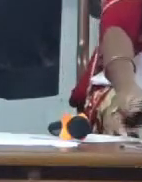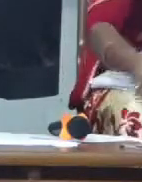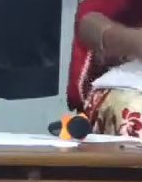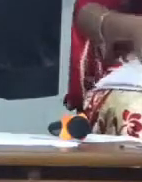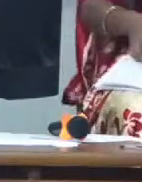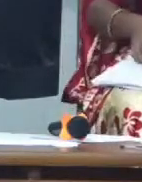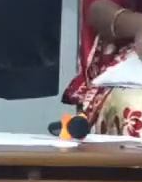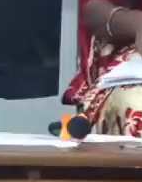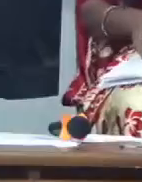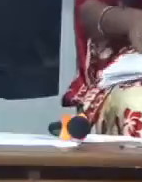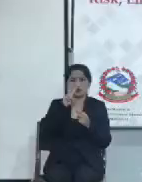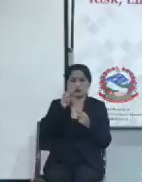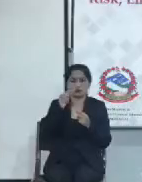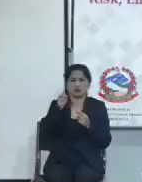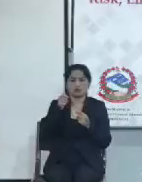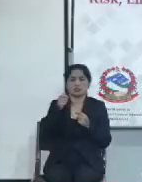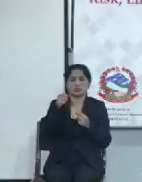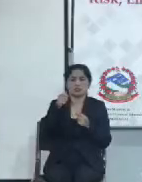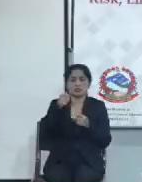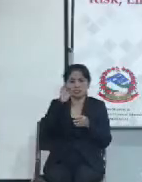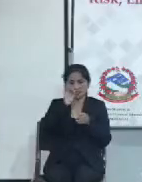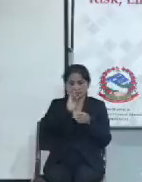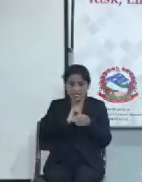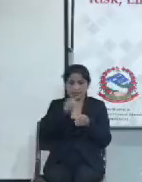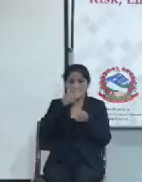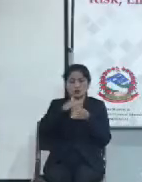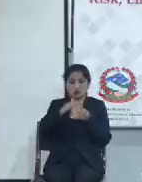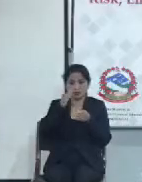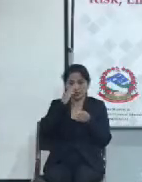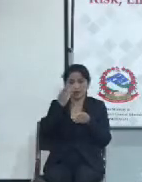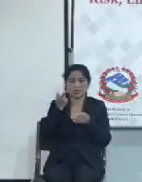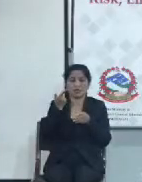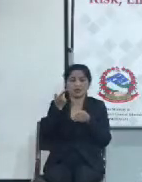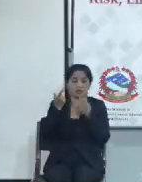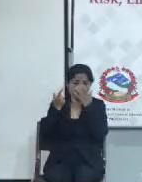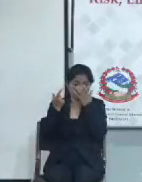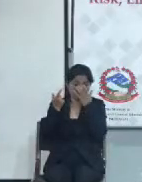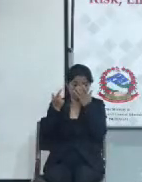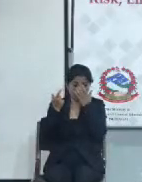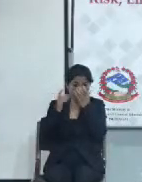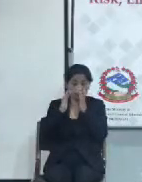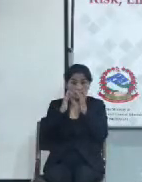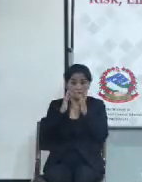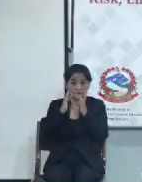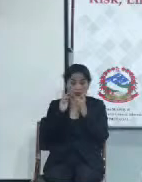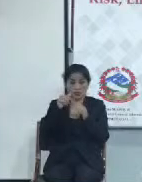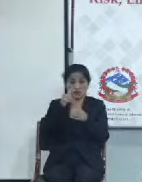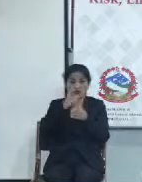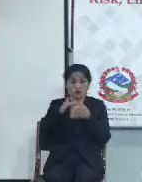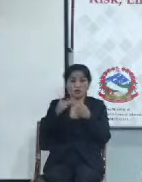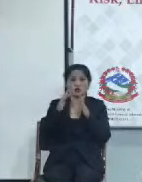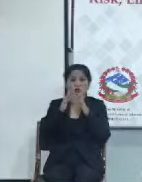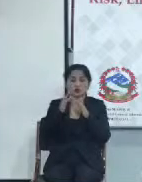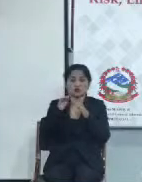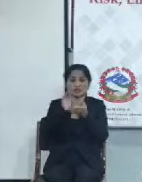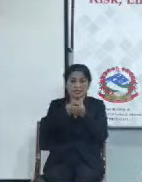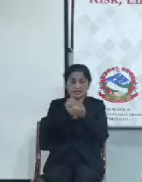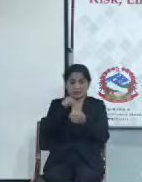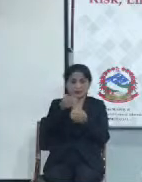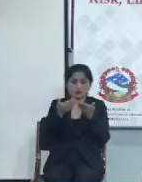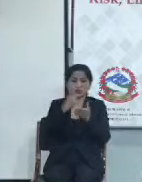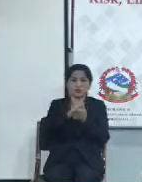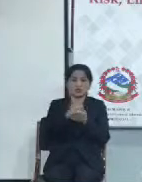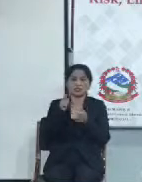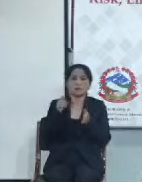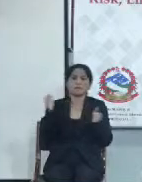2009, 10, you might be people may come from Jumla in virtually. So there was only a rough road constructed that